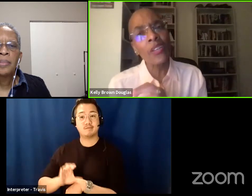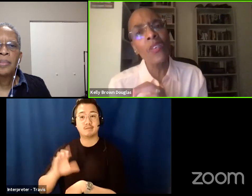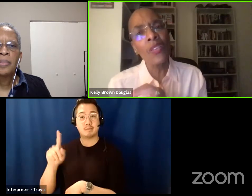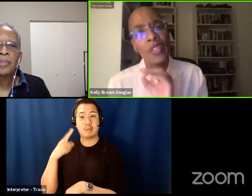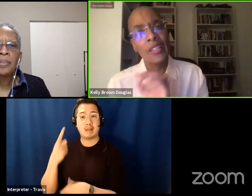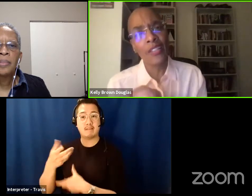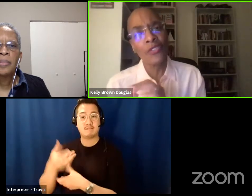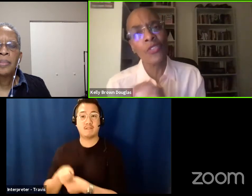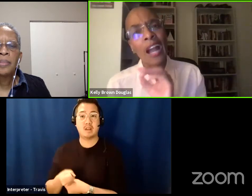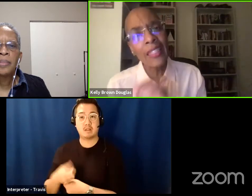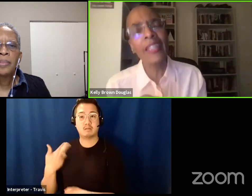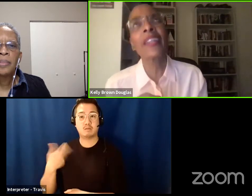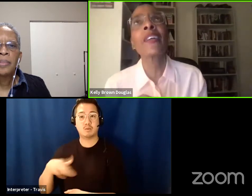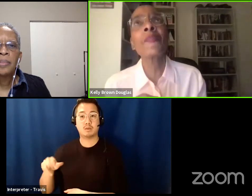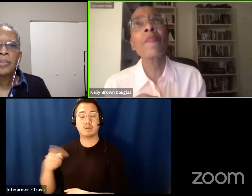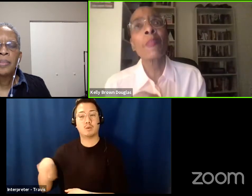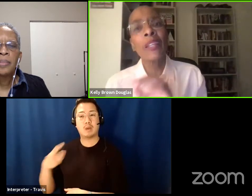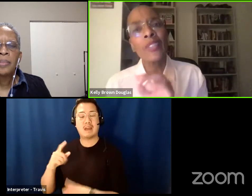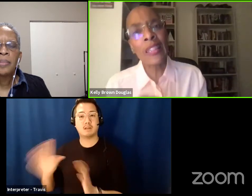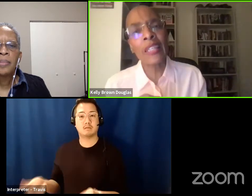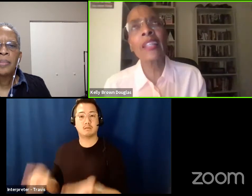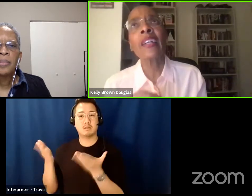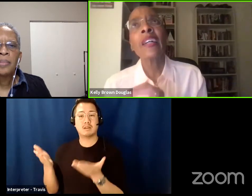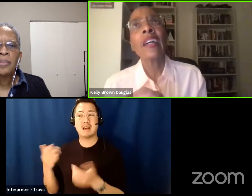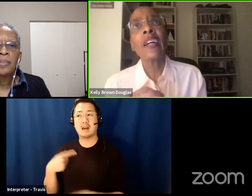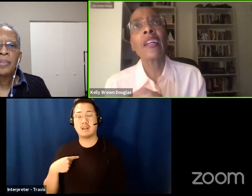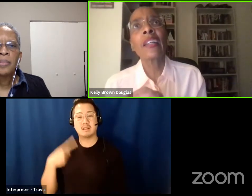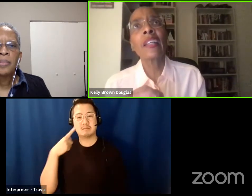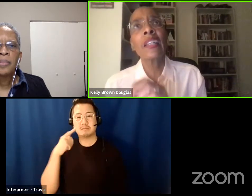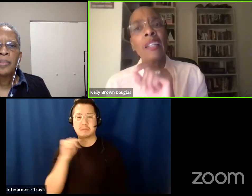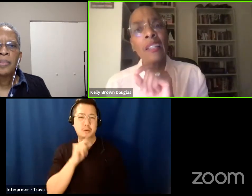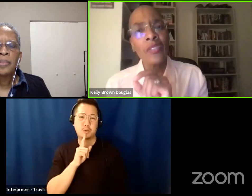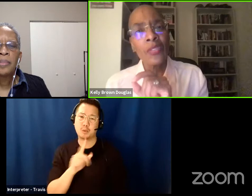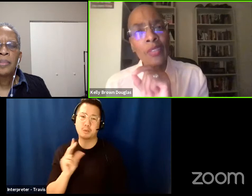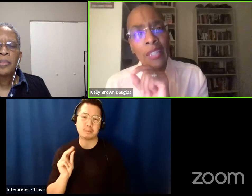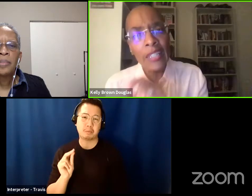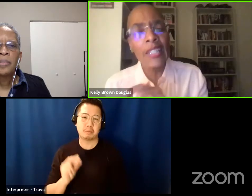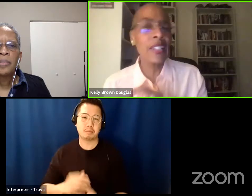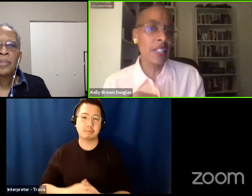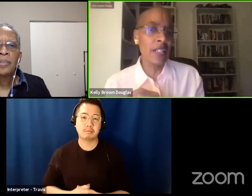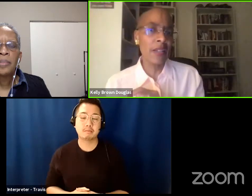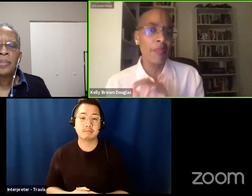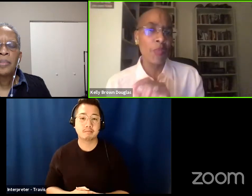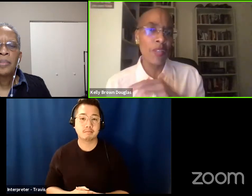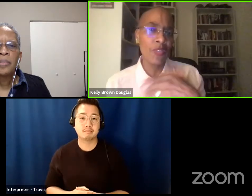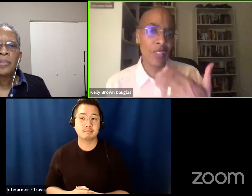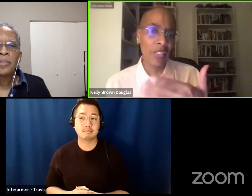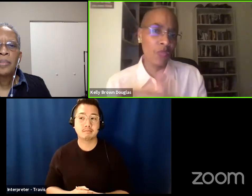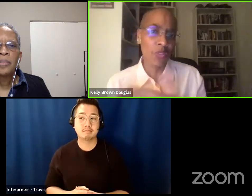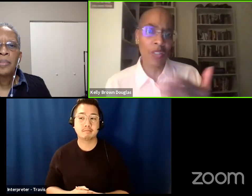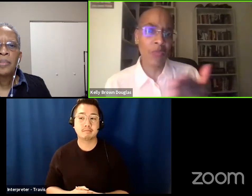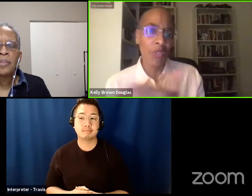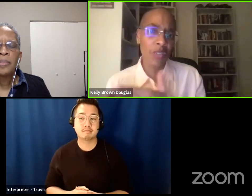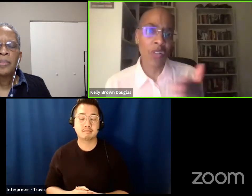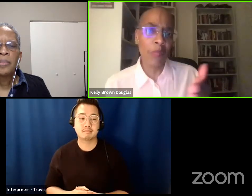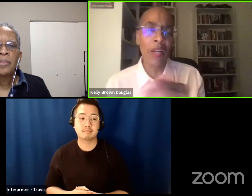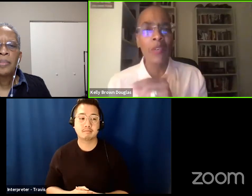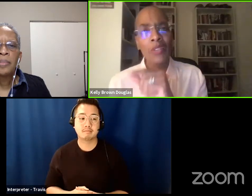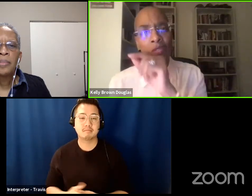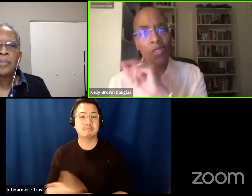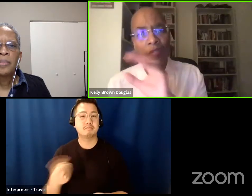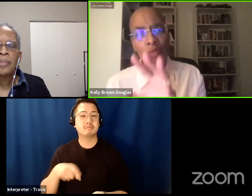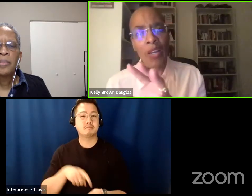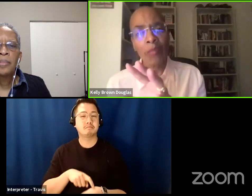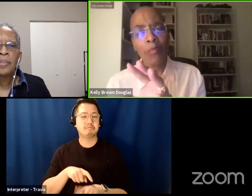But I don't think that's true. I think, because I think, and it's any time that we have seen, if we're going to talk